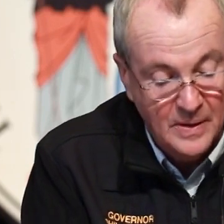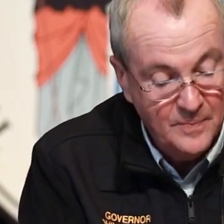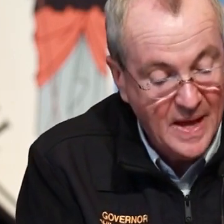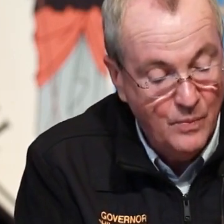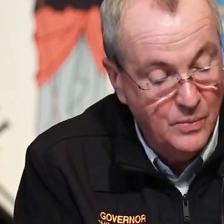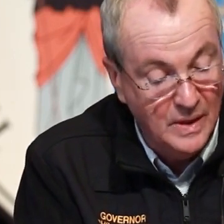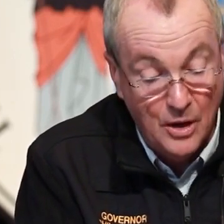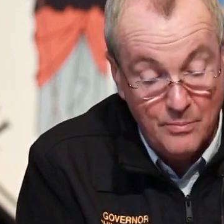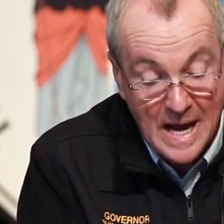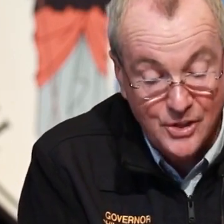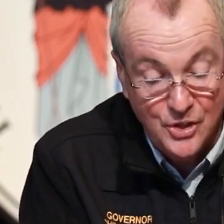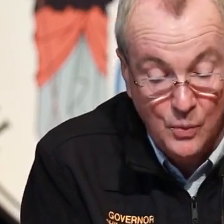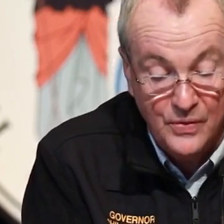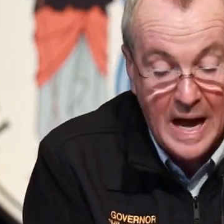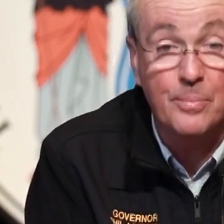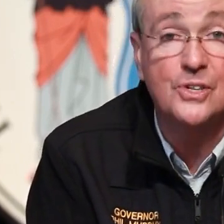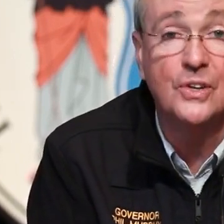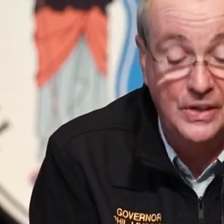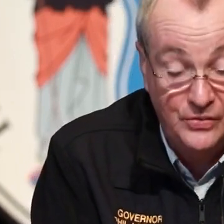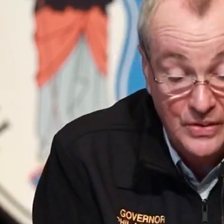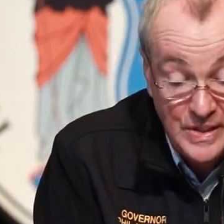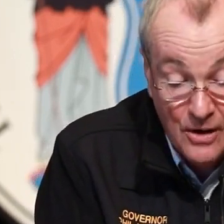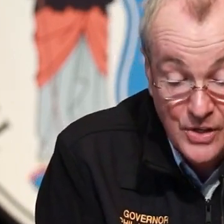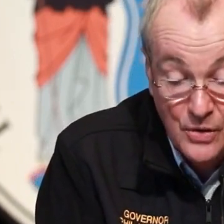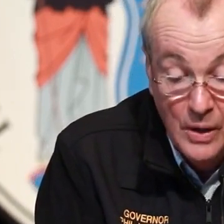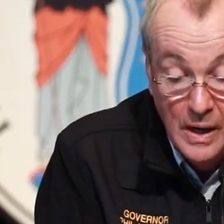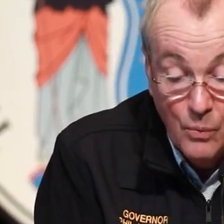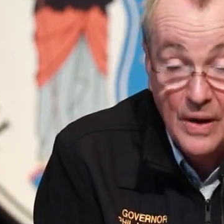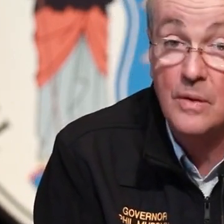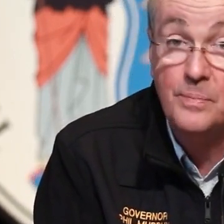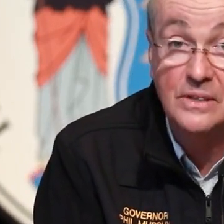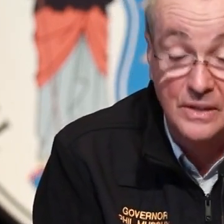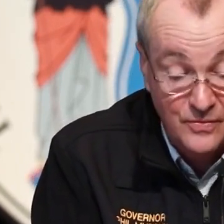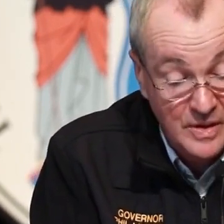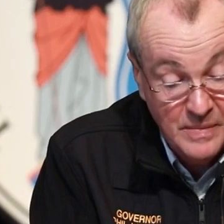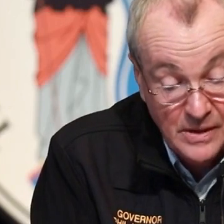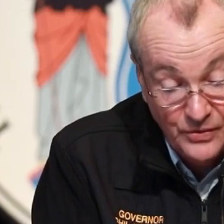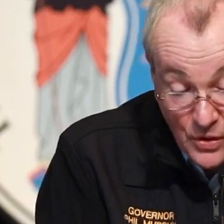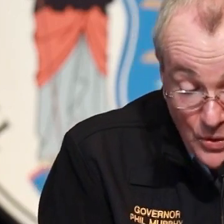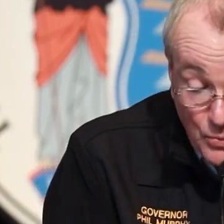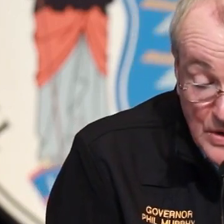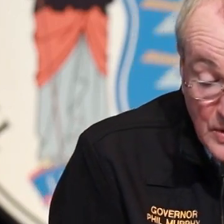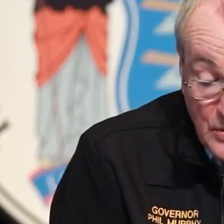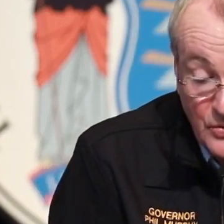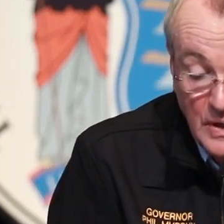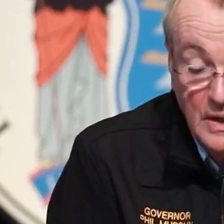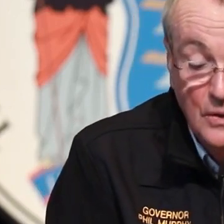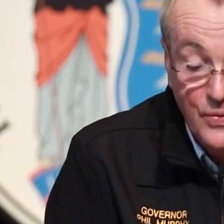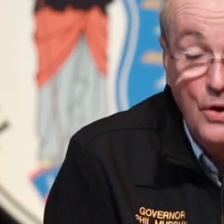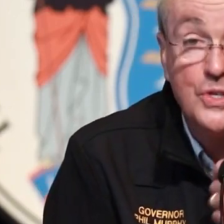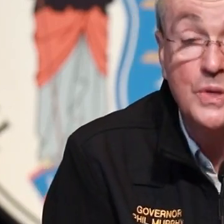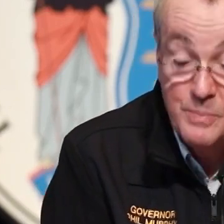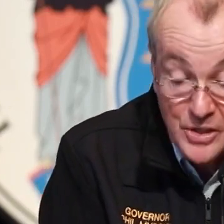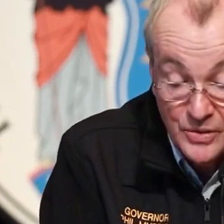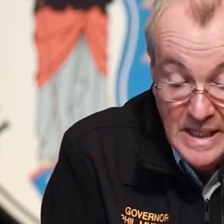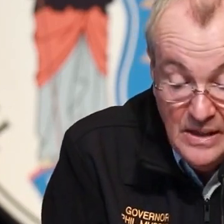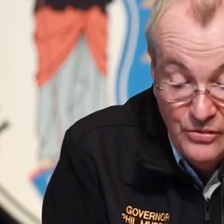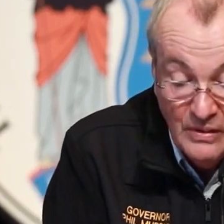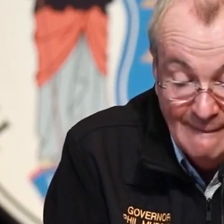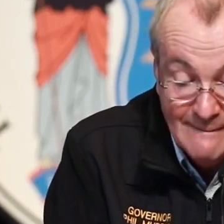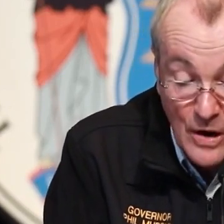covid19.nj.gov/help, and we will help match you with opportunities near you, whether it be delivering meals to older residents or those with